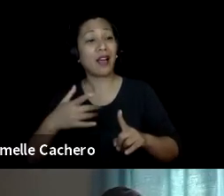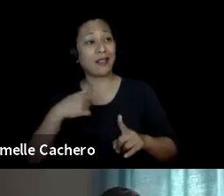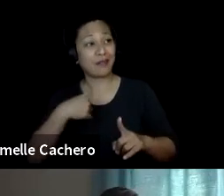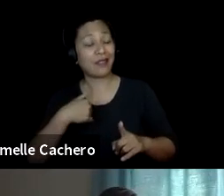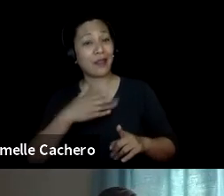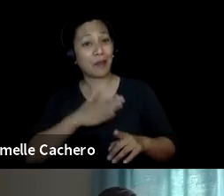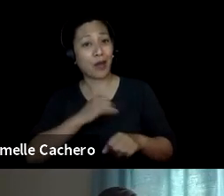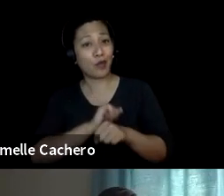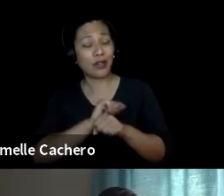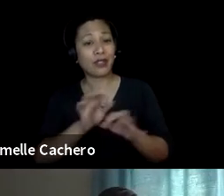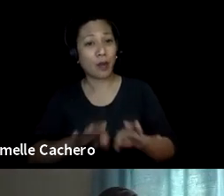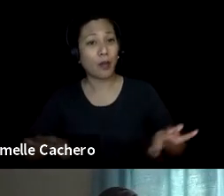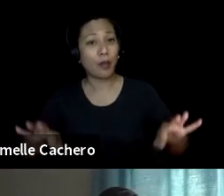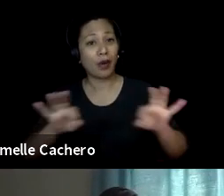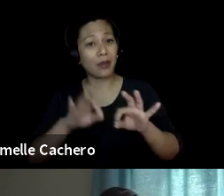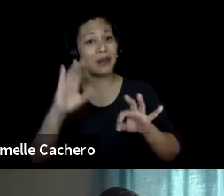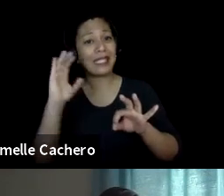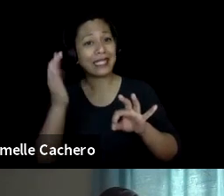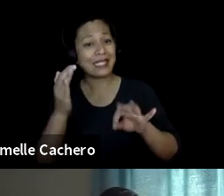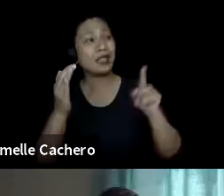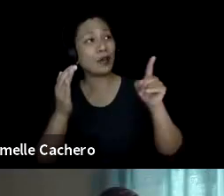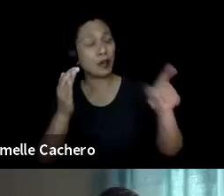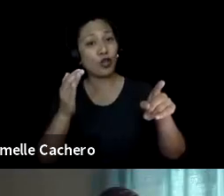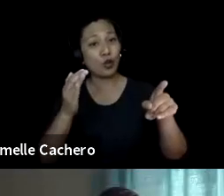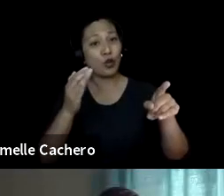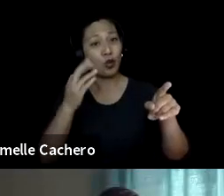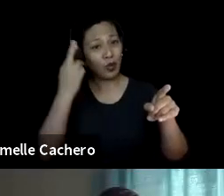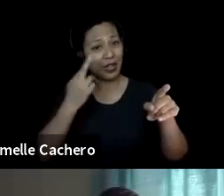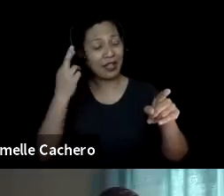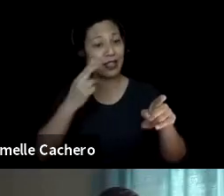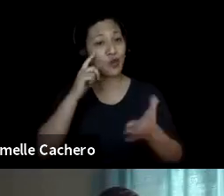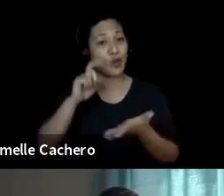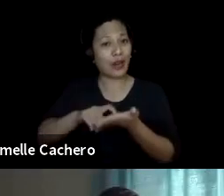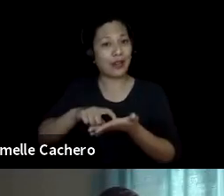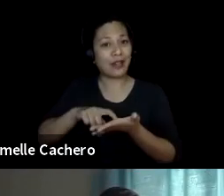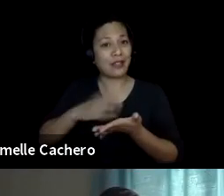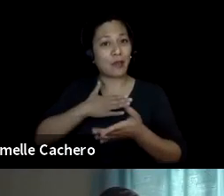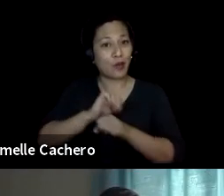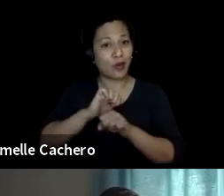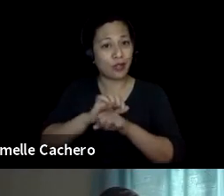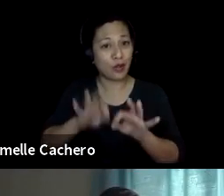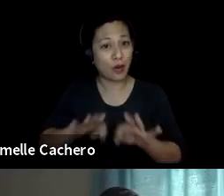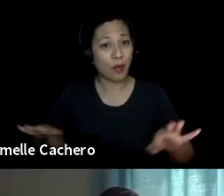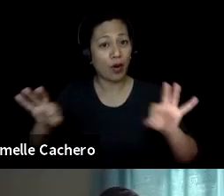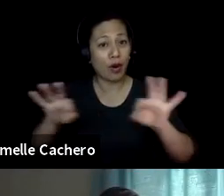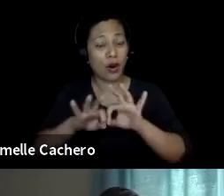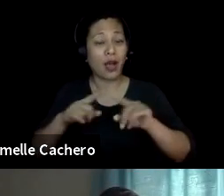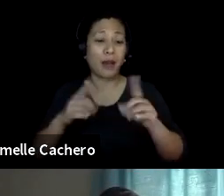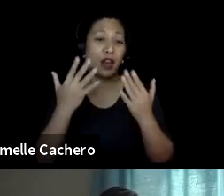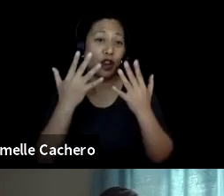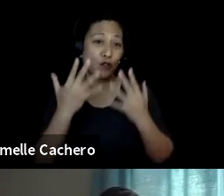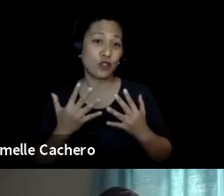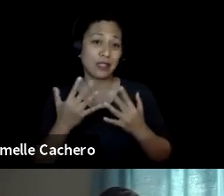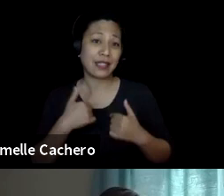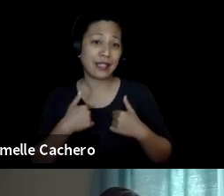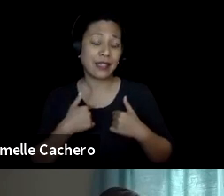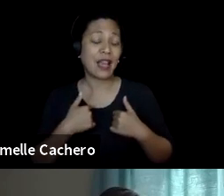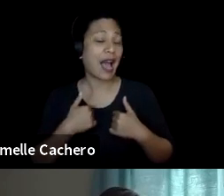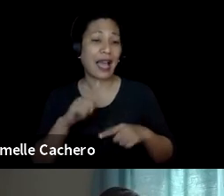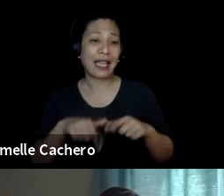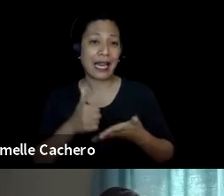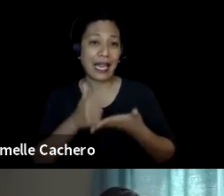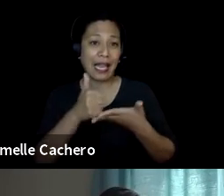sounds like you are placing a particular importance on this. And so, unfortunately for me, I am unable to help you